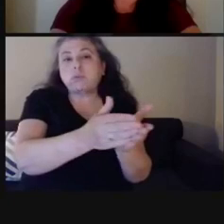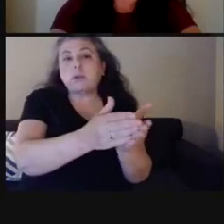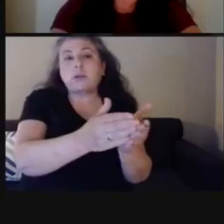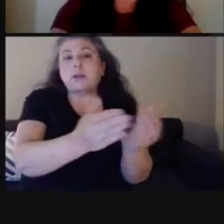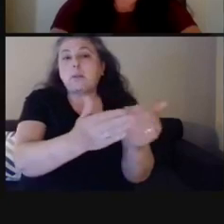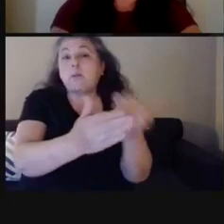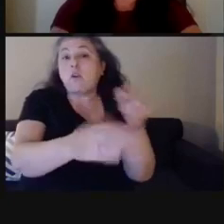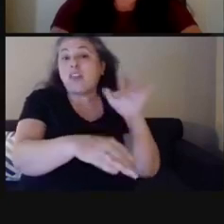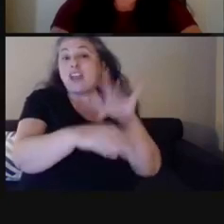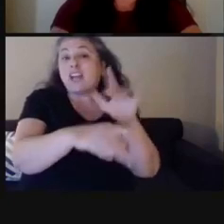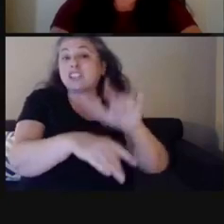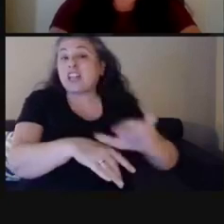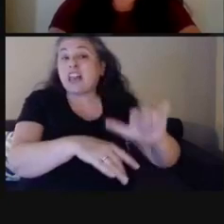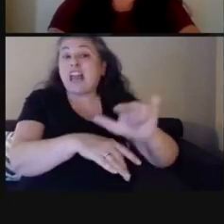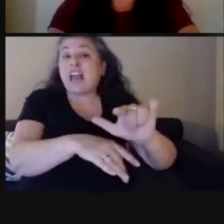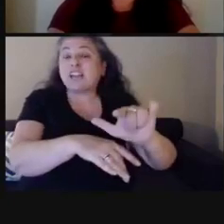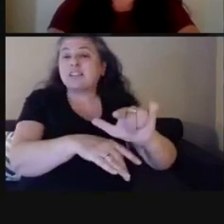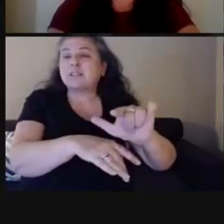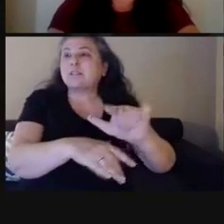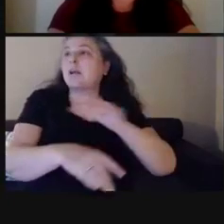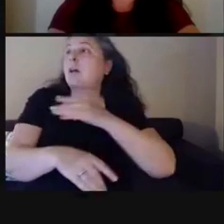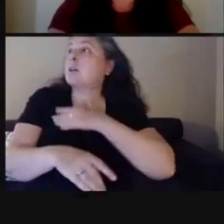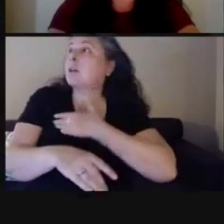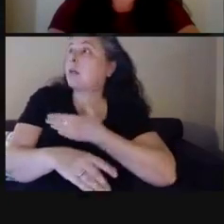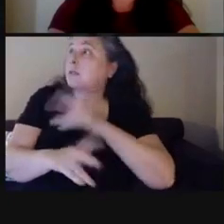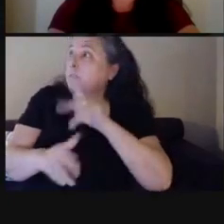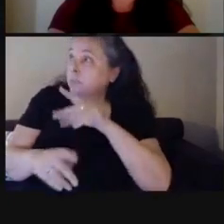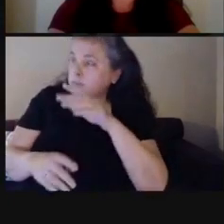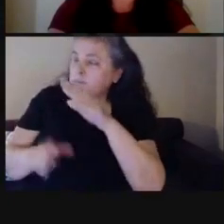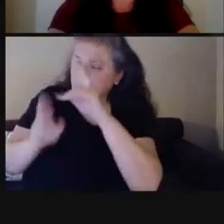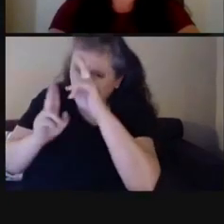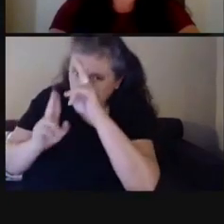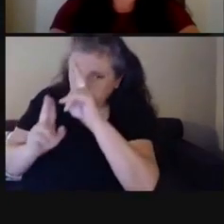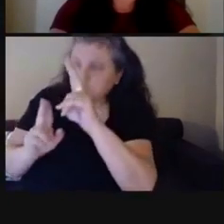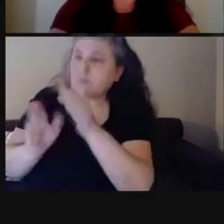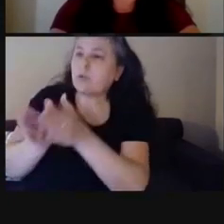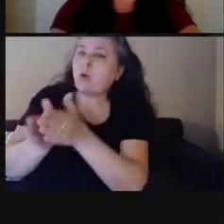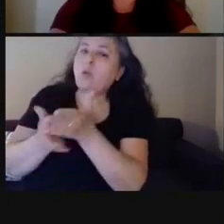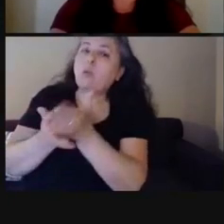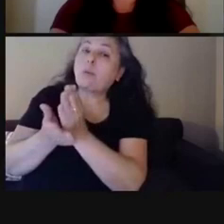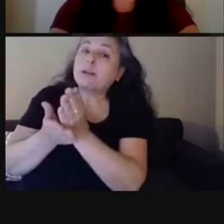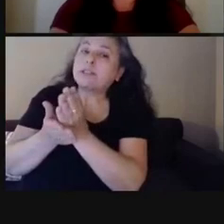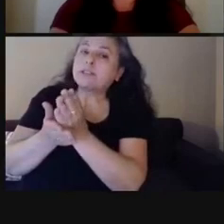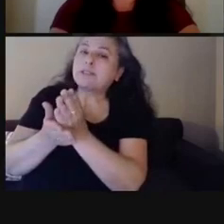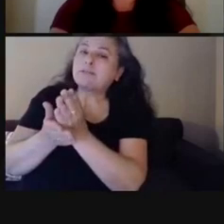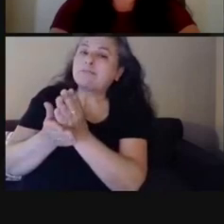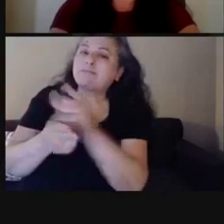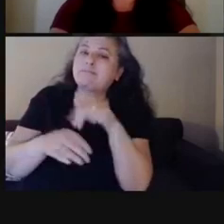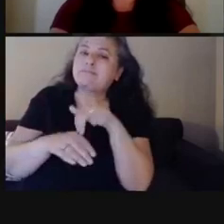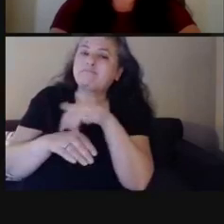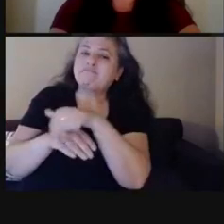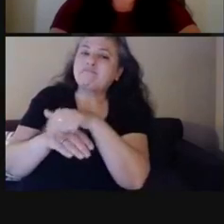or landed, they would acknowledge the people of that land and ask for permission